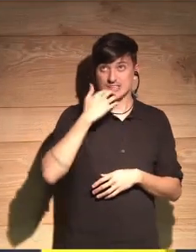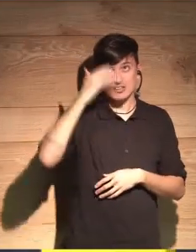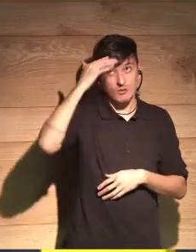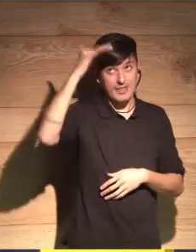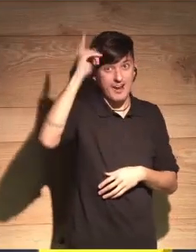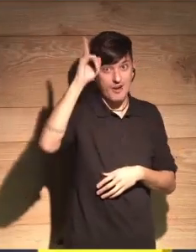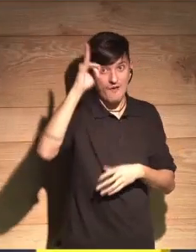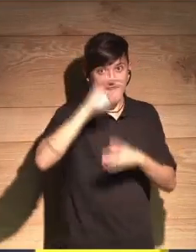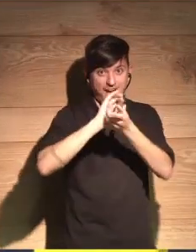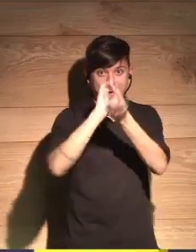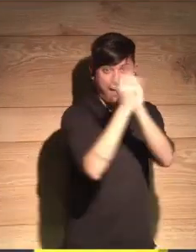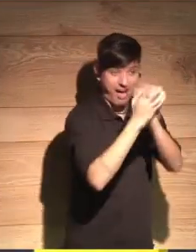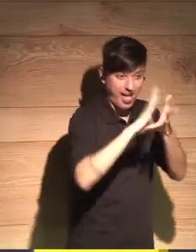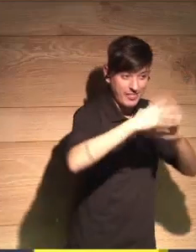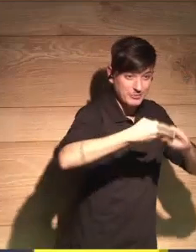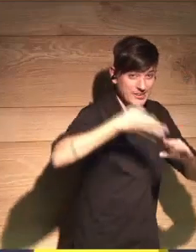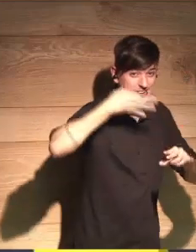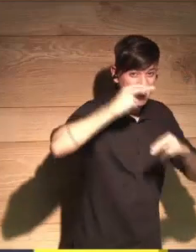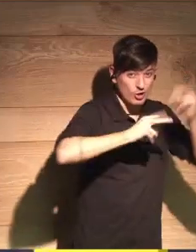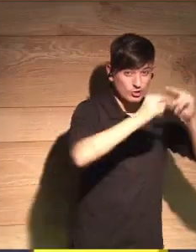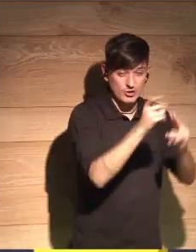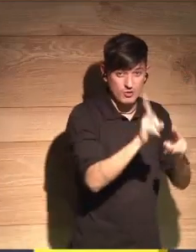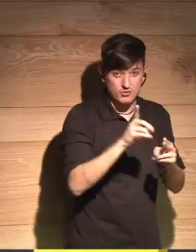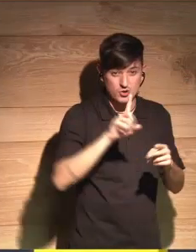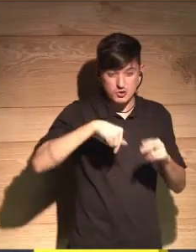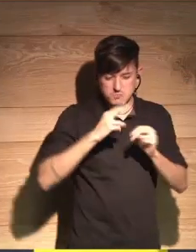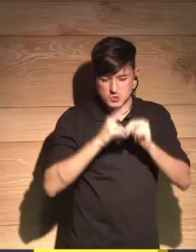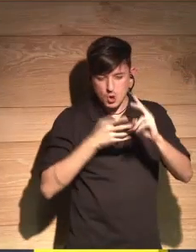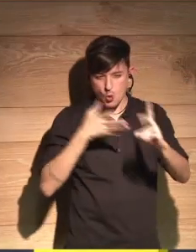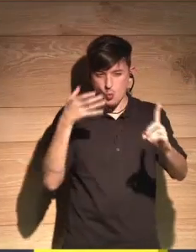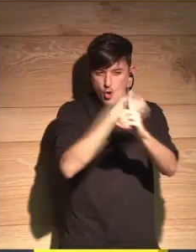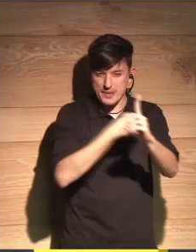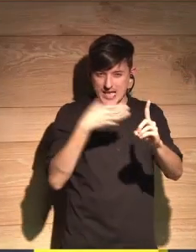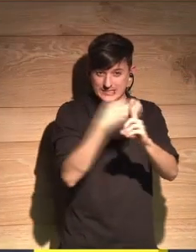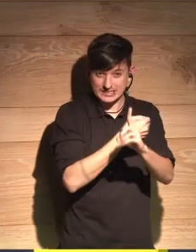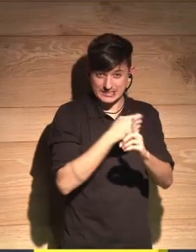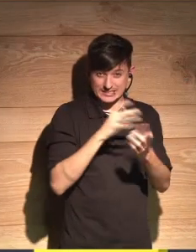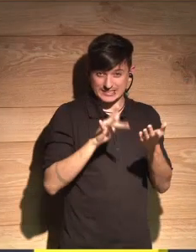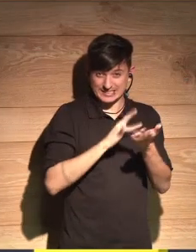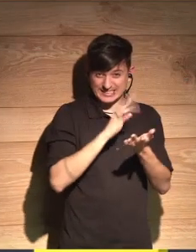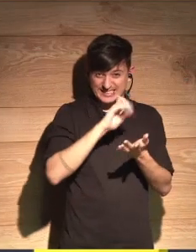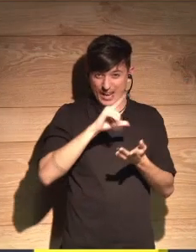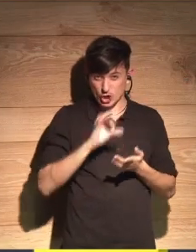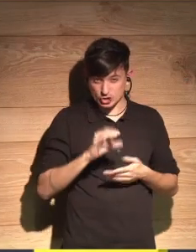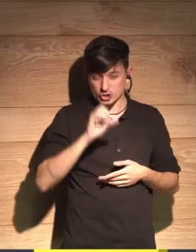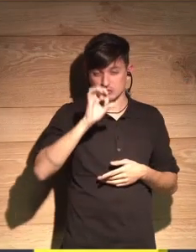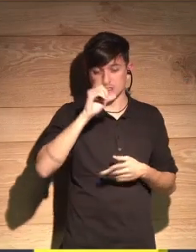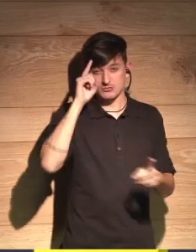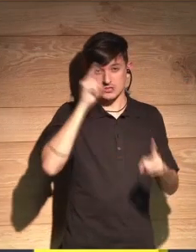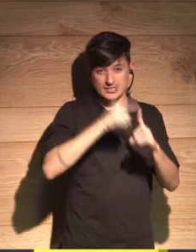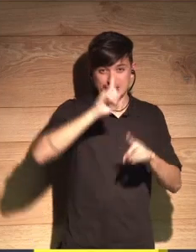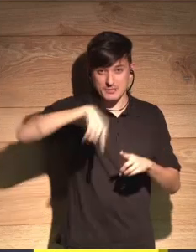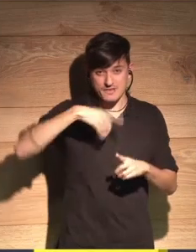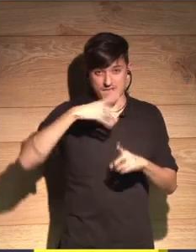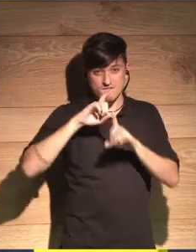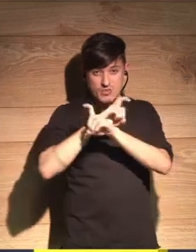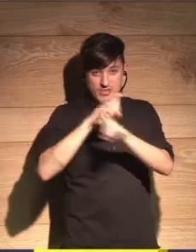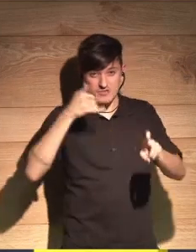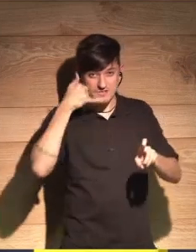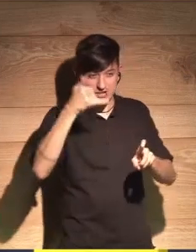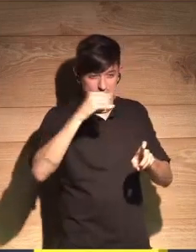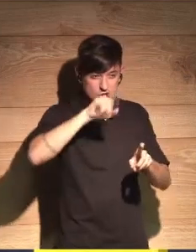what we do not build is impossible to what do not dream is impossible to be built. And from Telos and Fundación